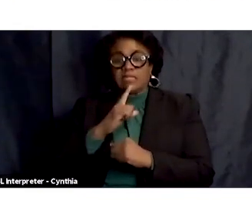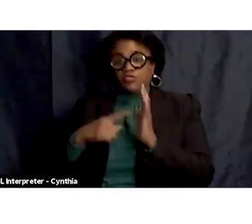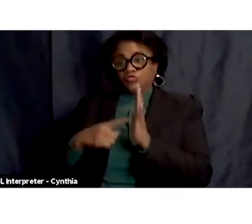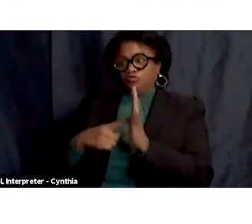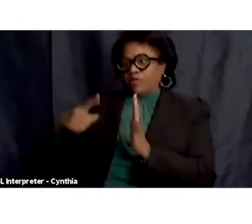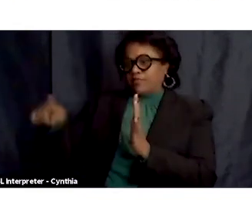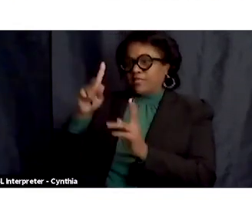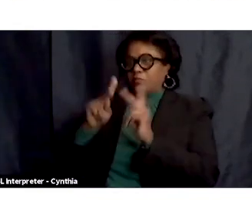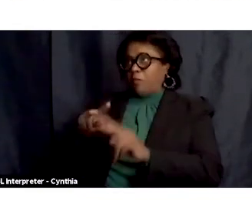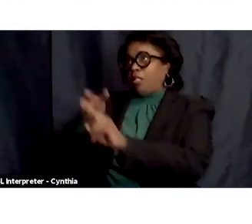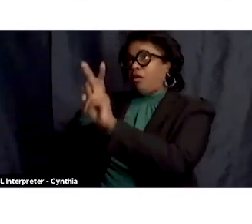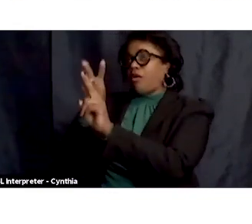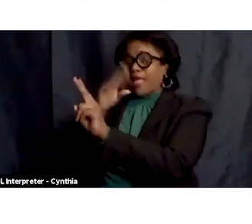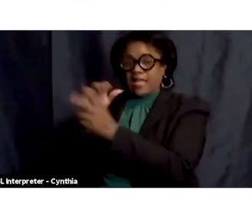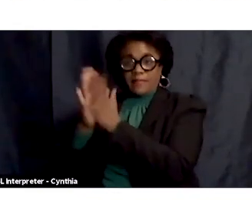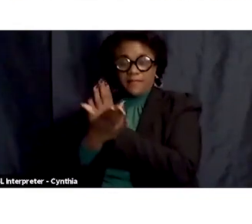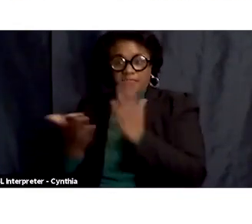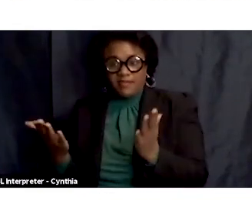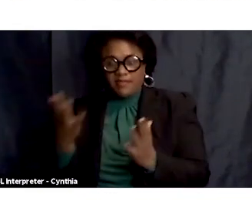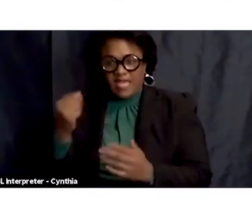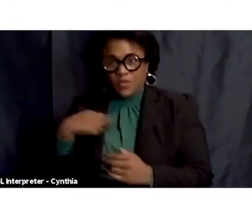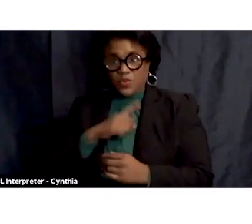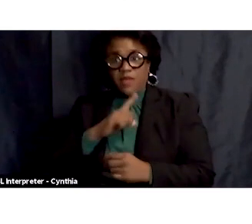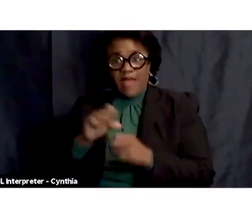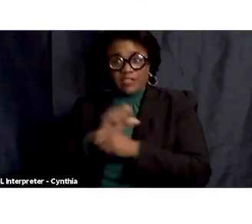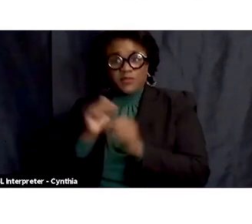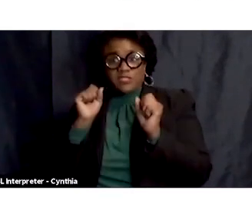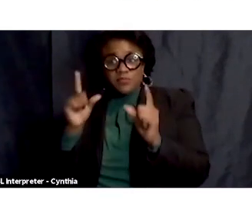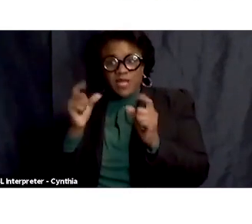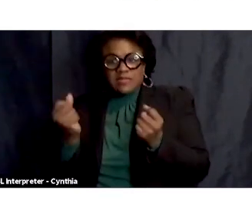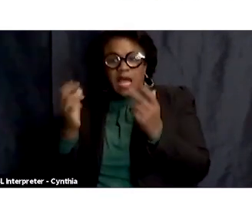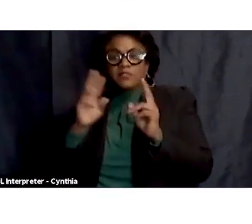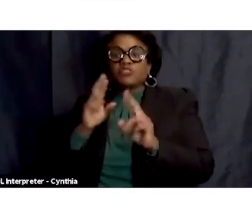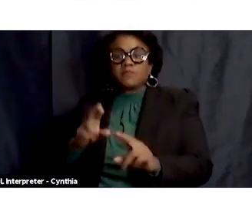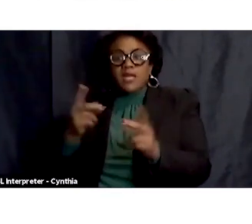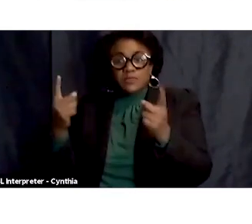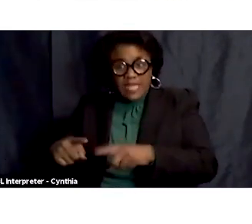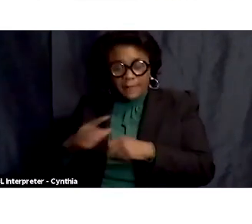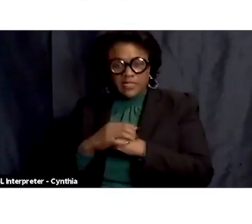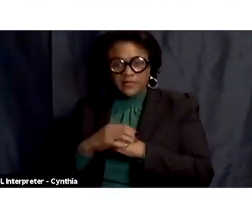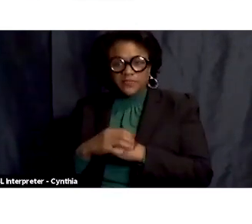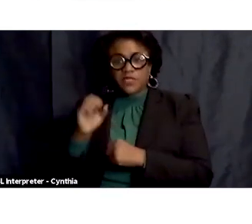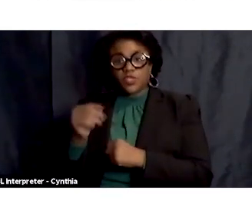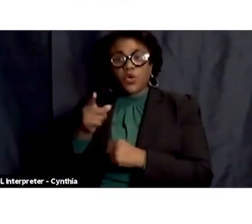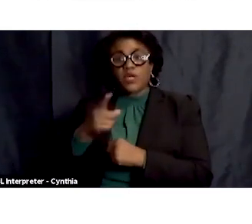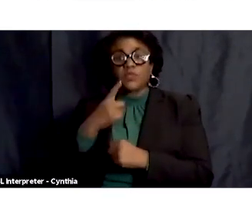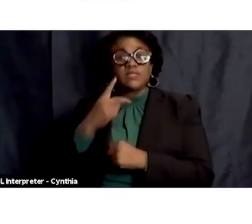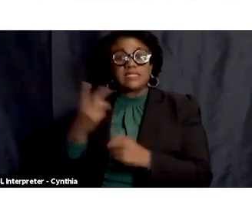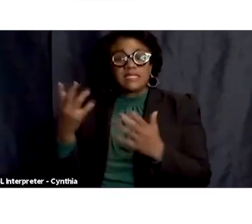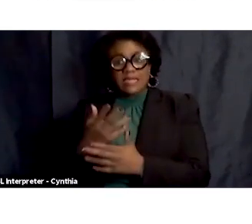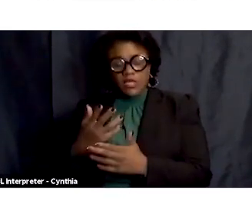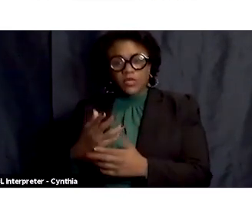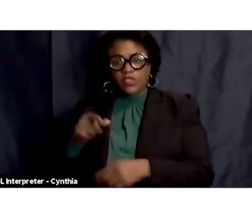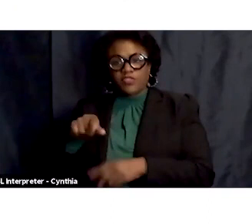and became a thing. And we were actually very surprised by the amount of response that was happening. So what you see here,